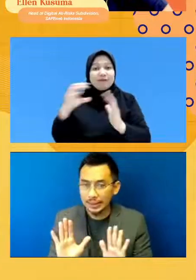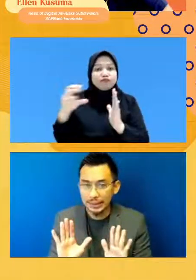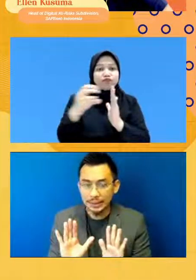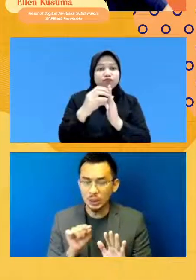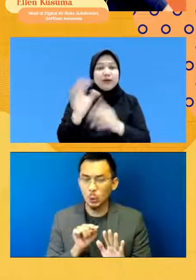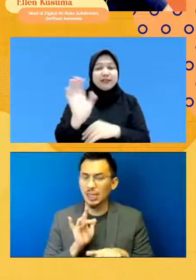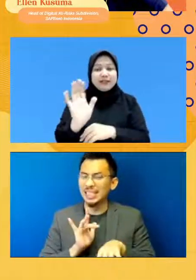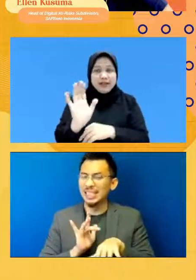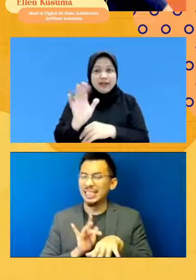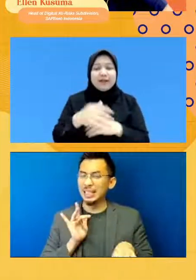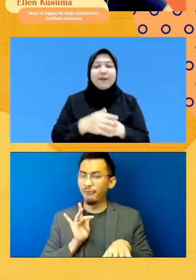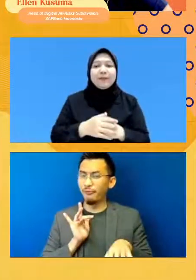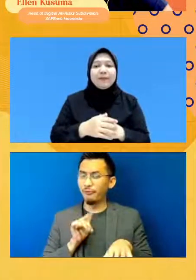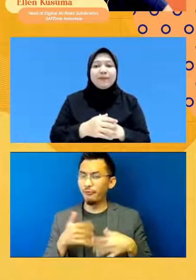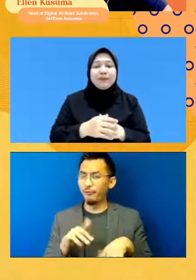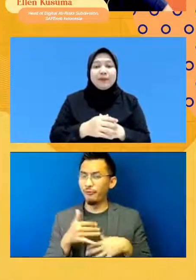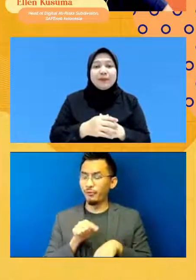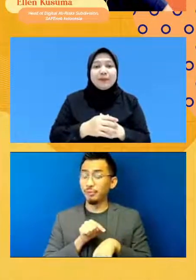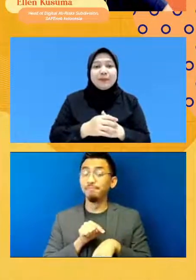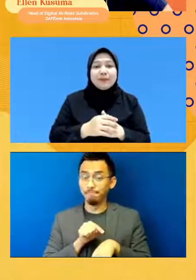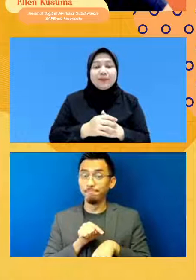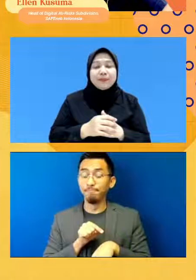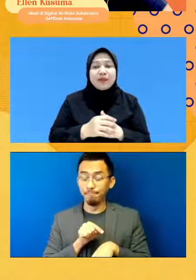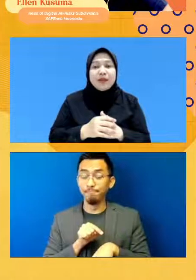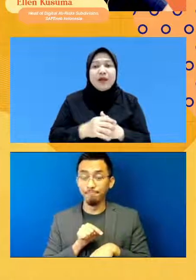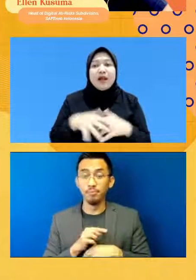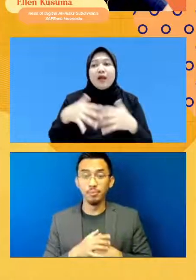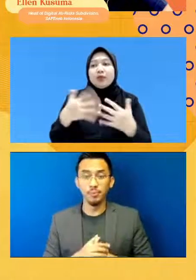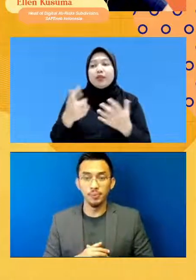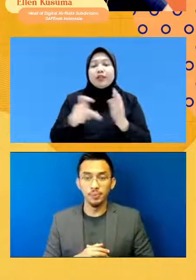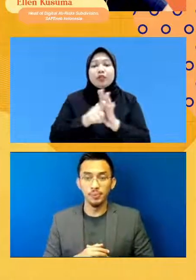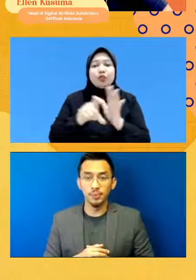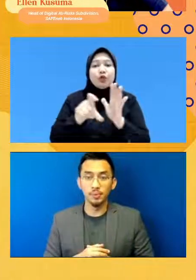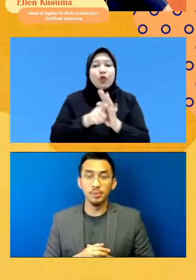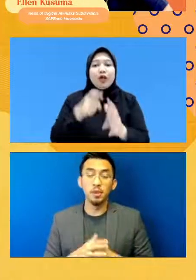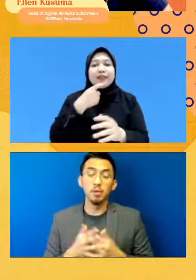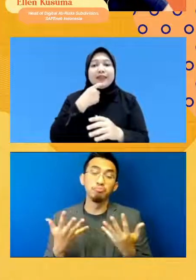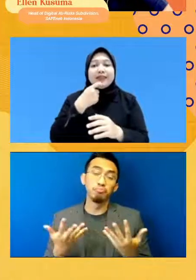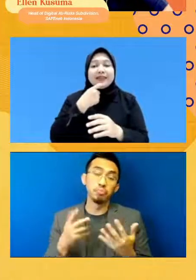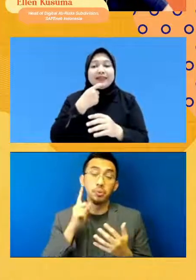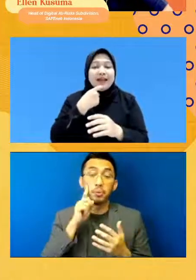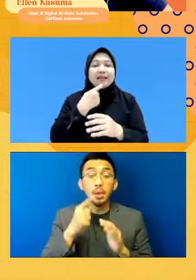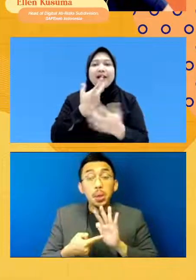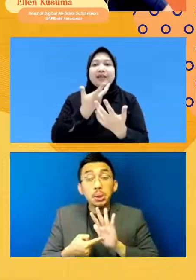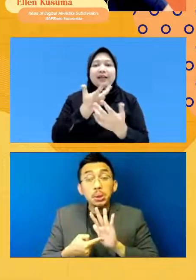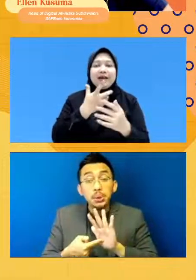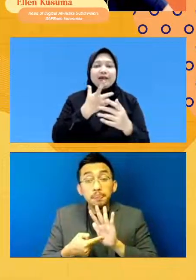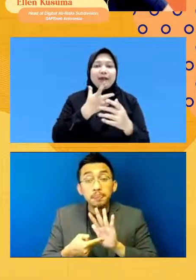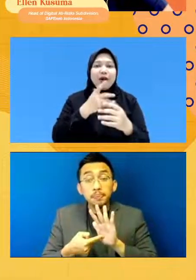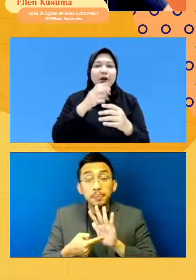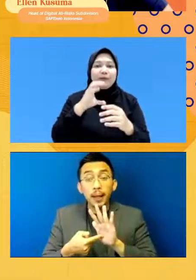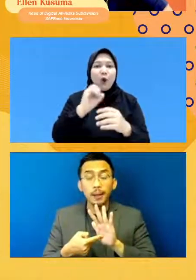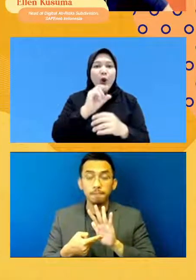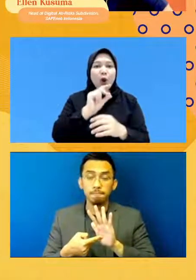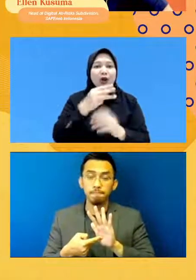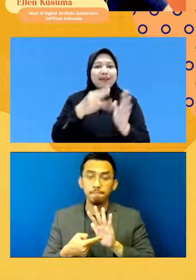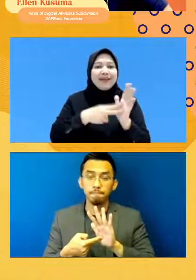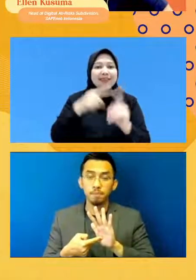on sexual orientation is a sensitive information. Some other people might say